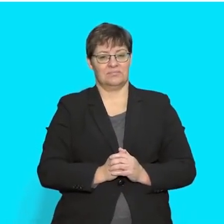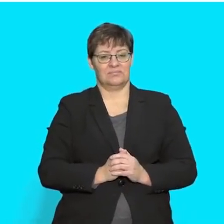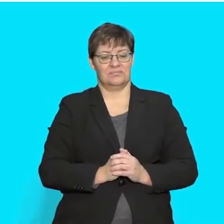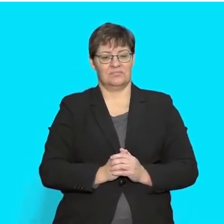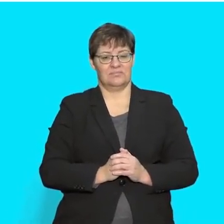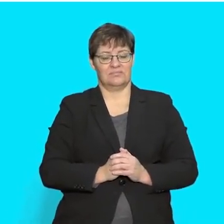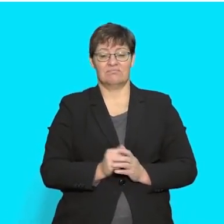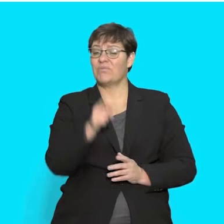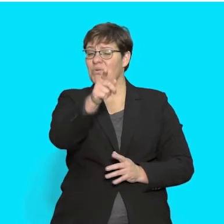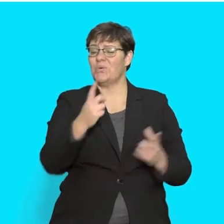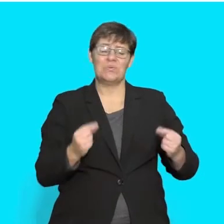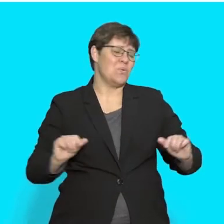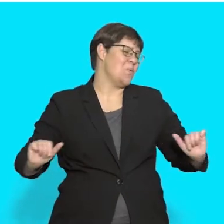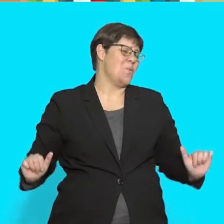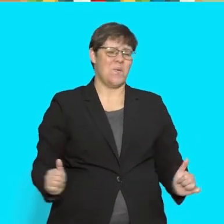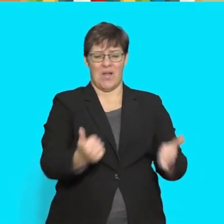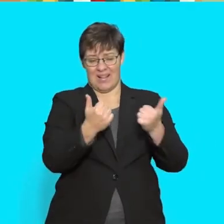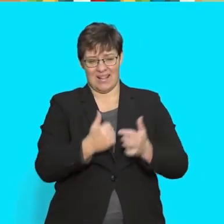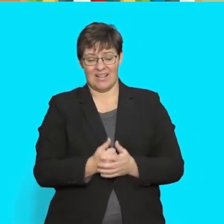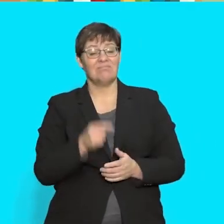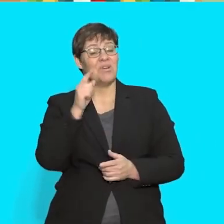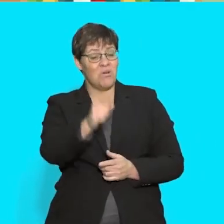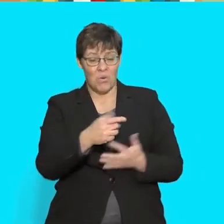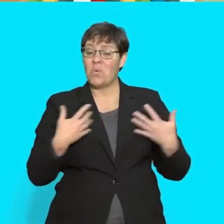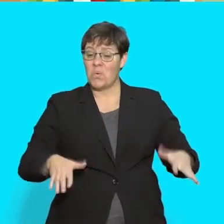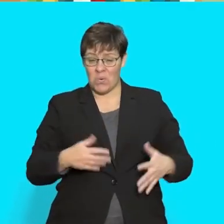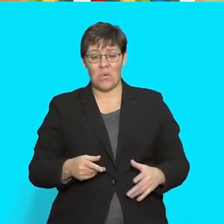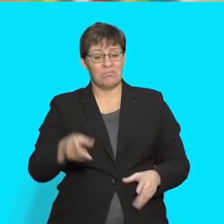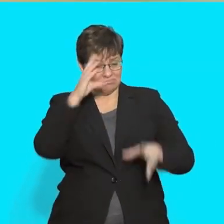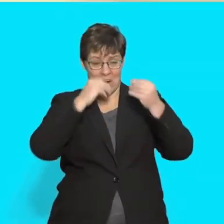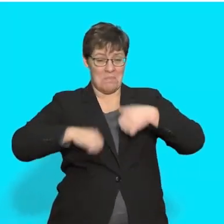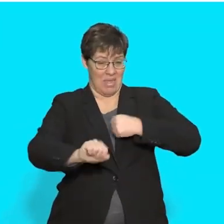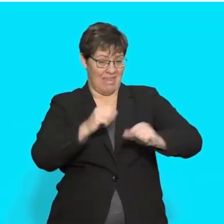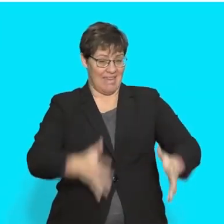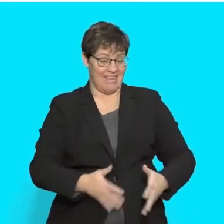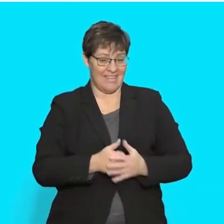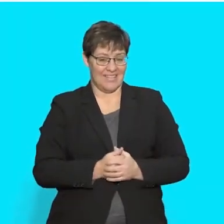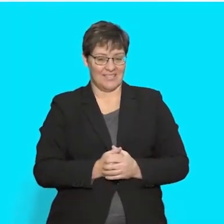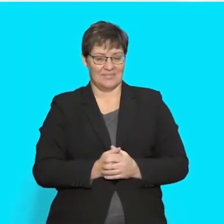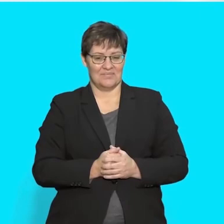You are doing so well. You are good little bakers.